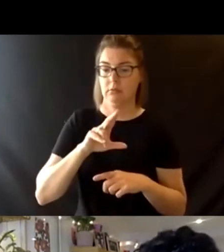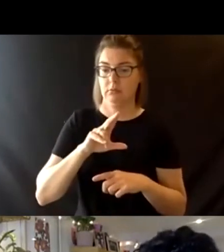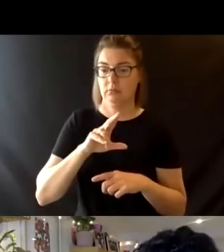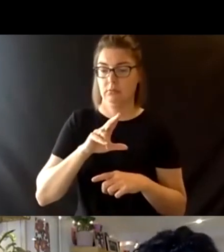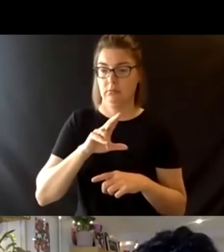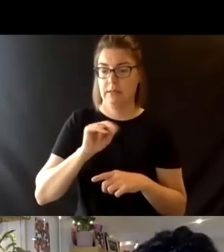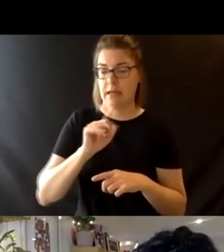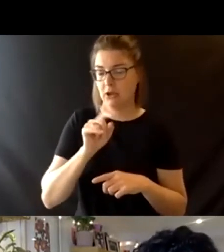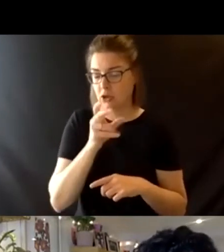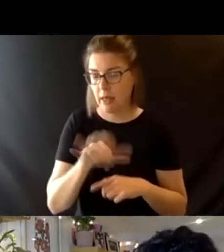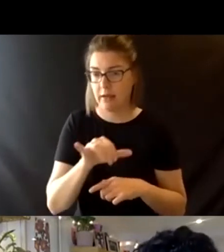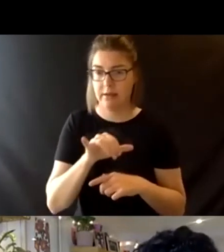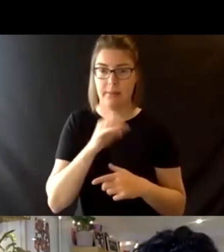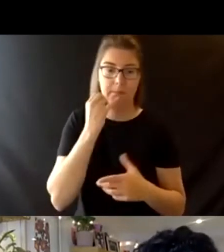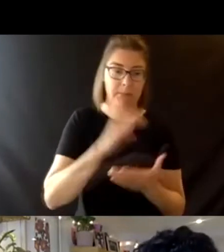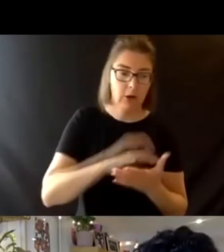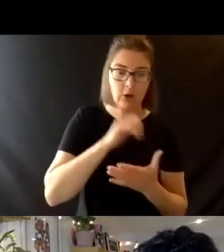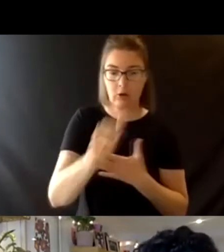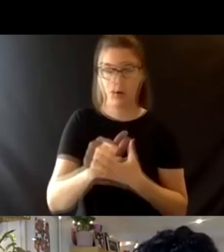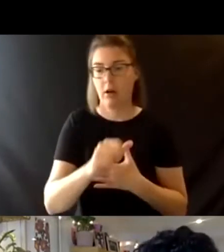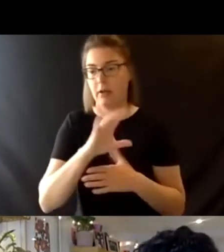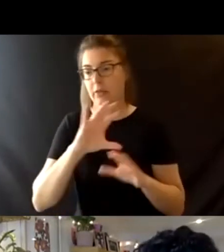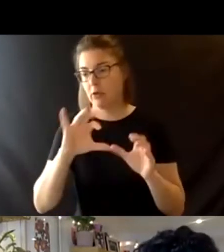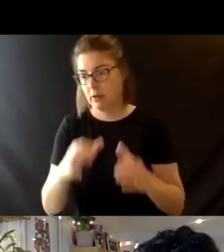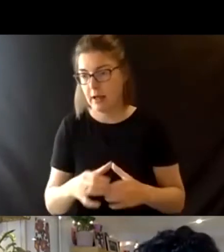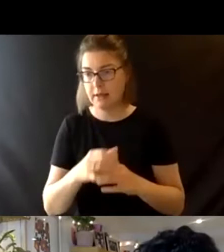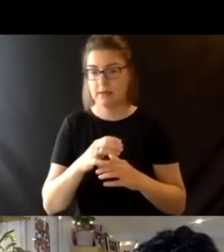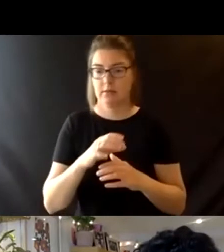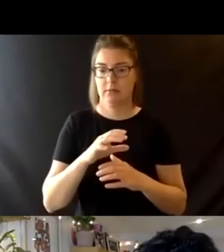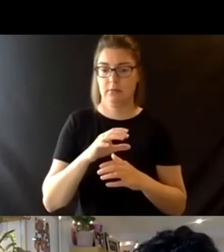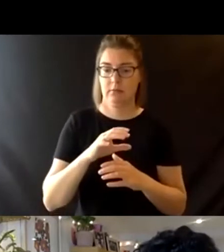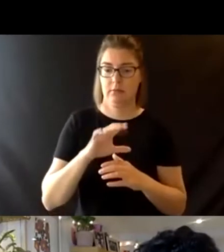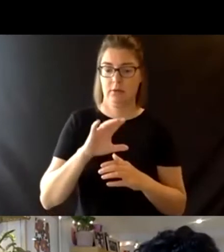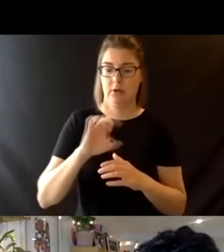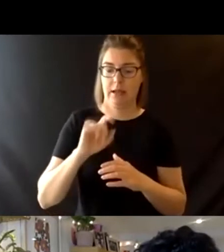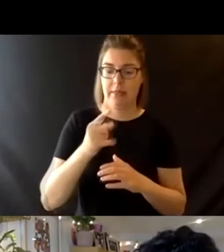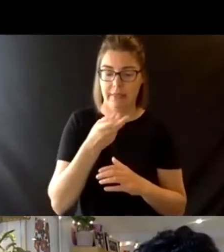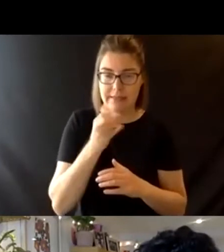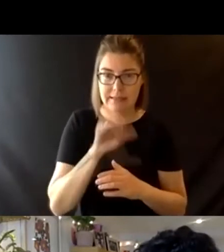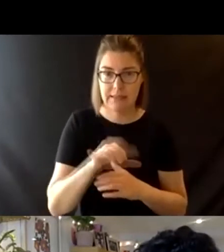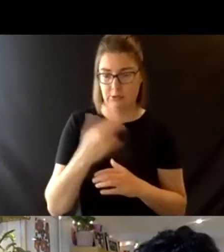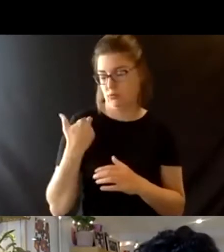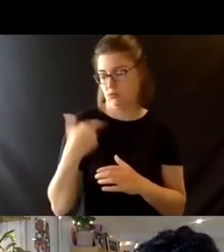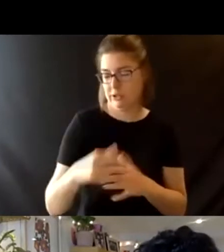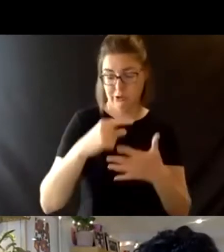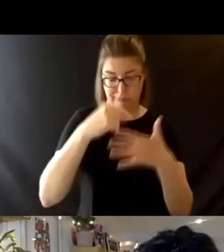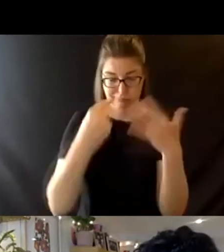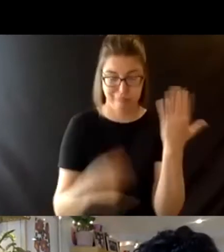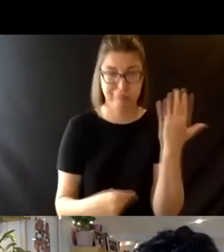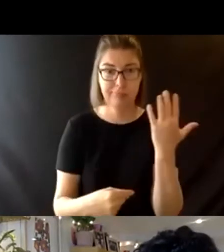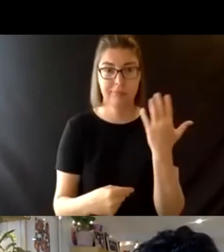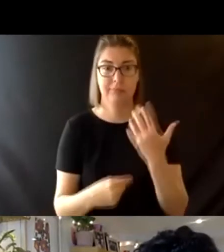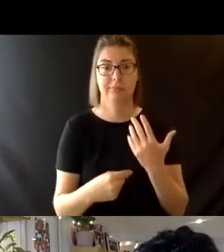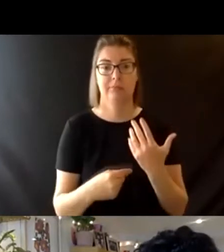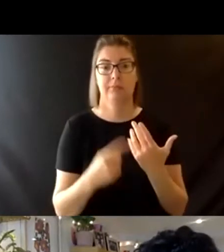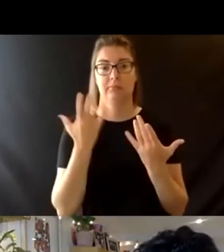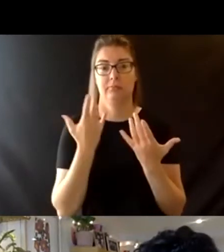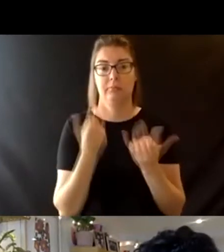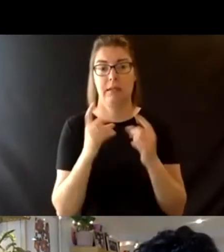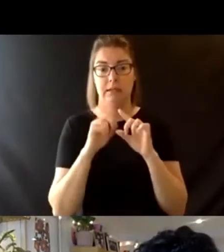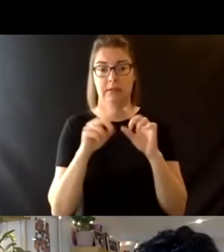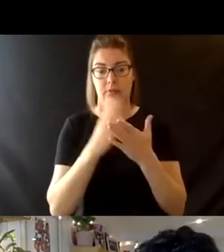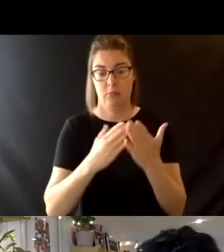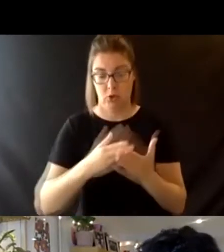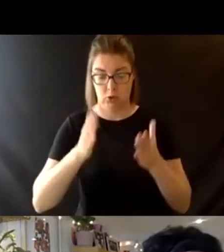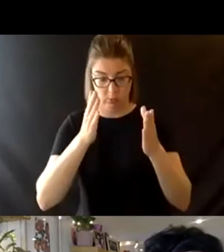live, their marital status, their class, their ethnicity, their education, their religion, all of these things. Like, there's so many different parts to a